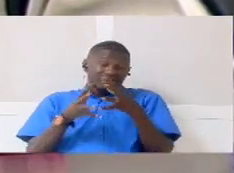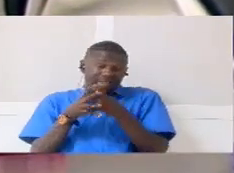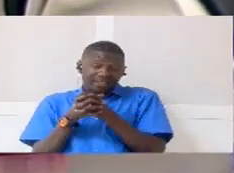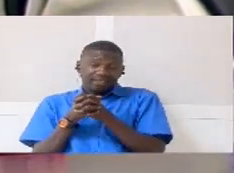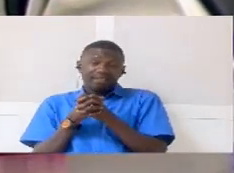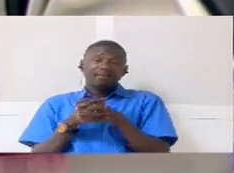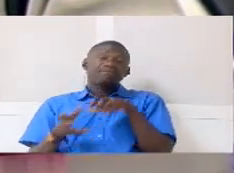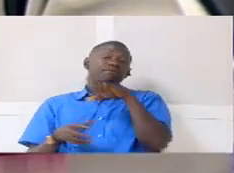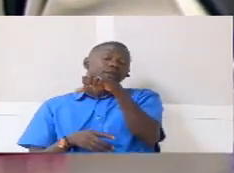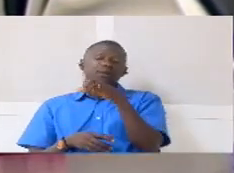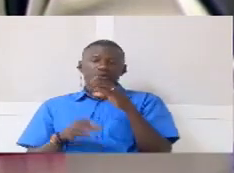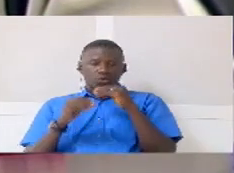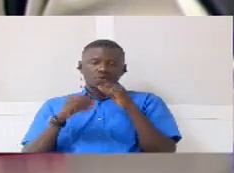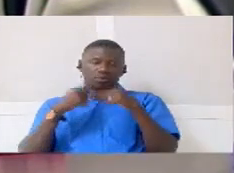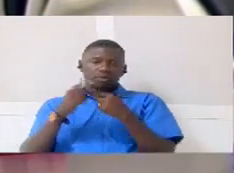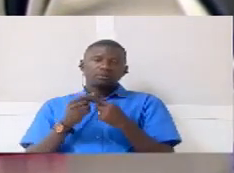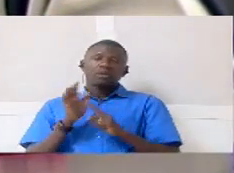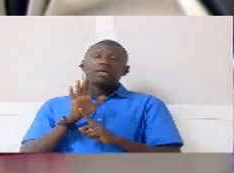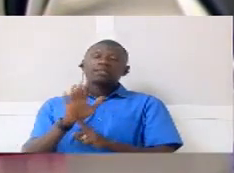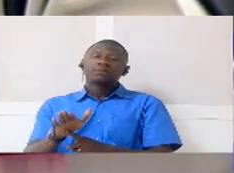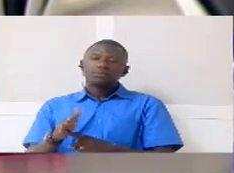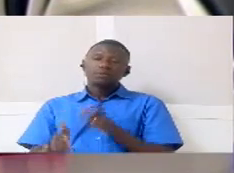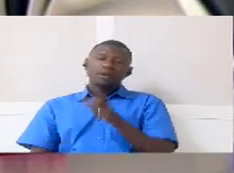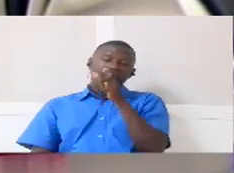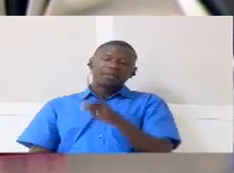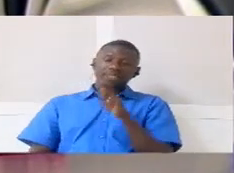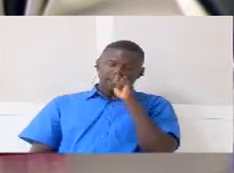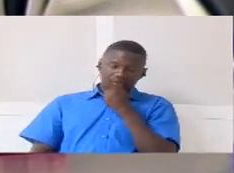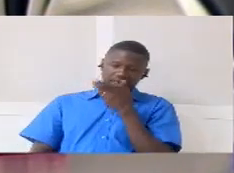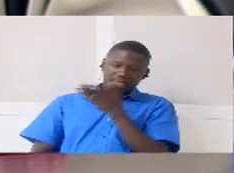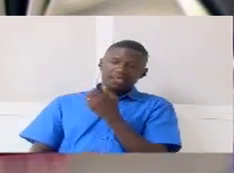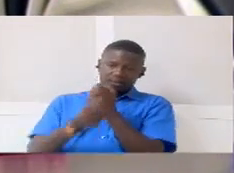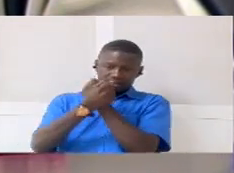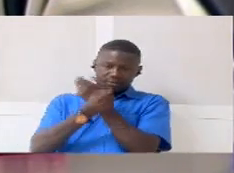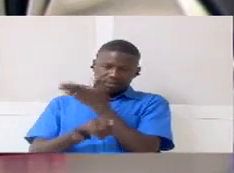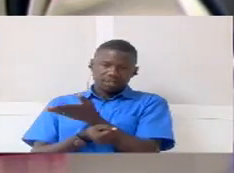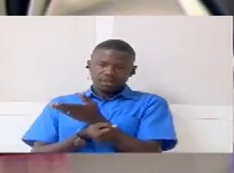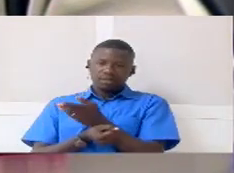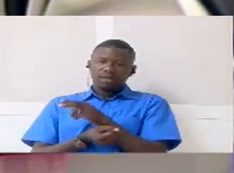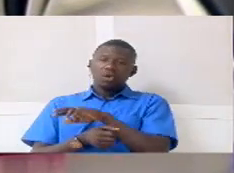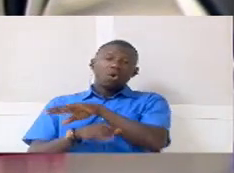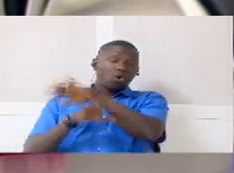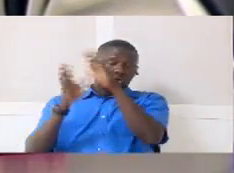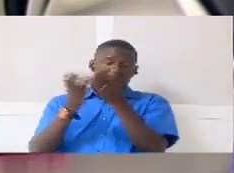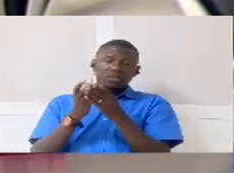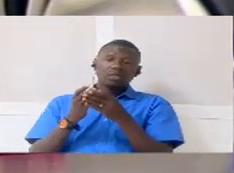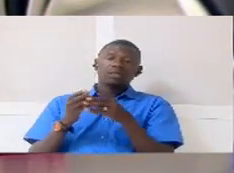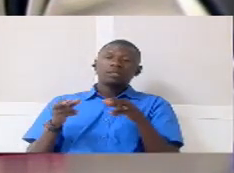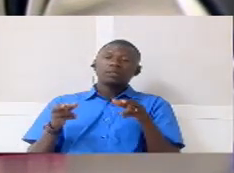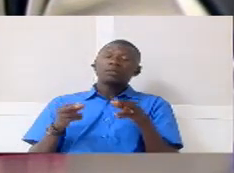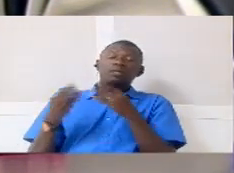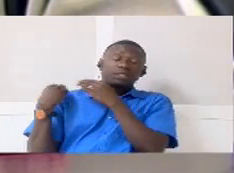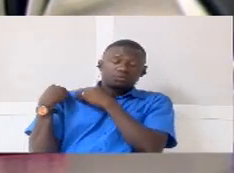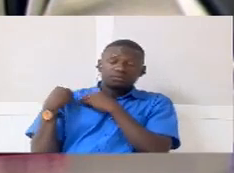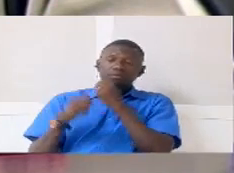about. Because if somebody like that dies in the prison, those who were responsible for making those documents,